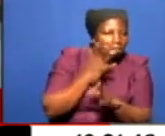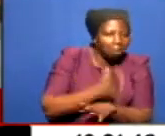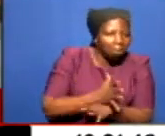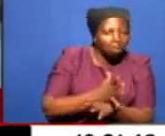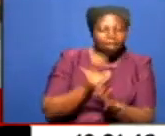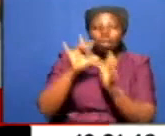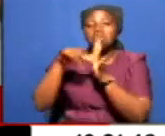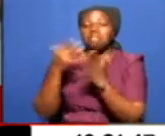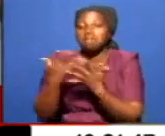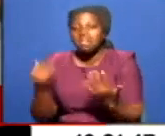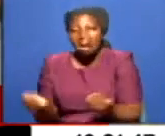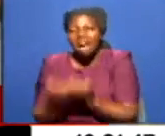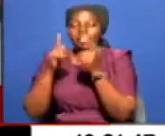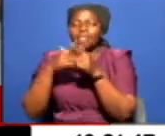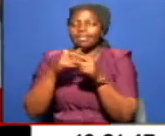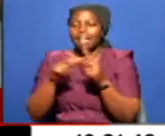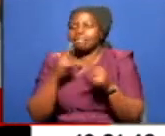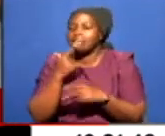oh,